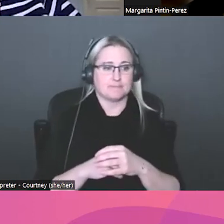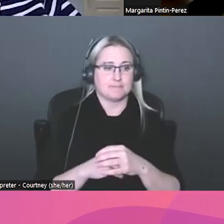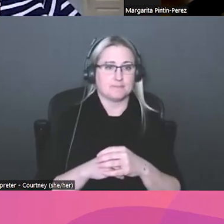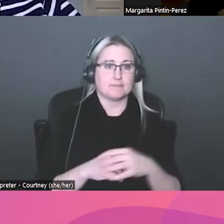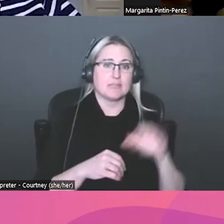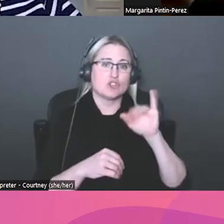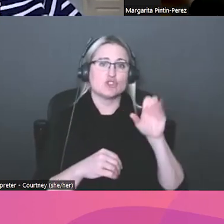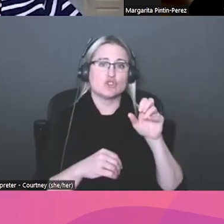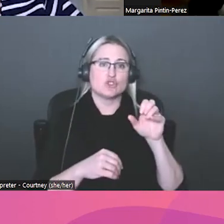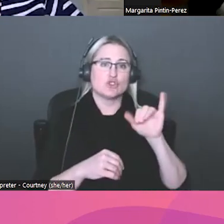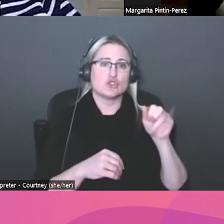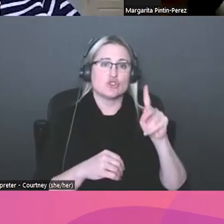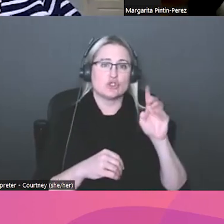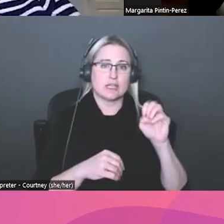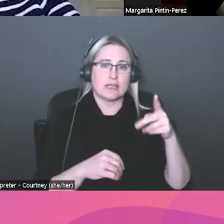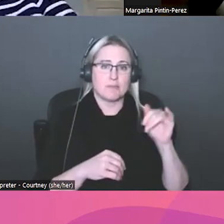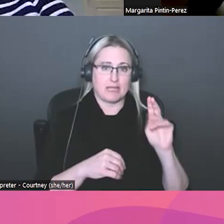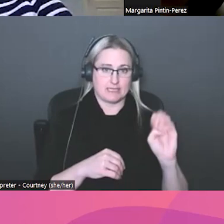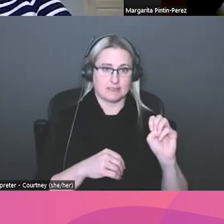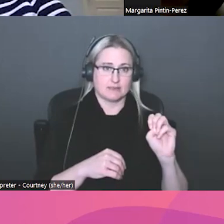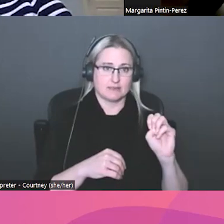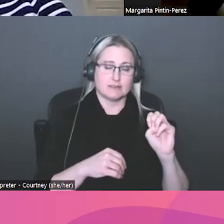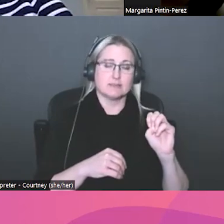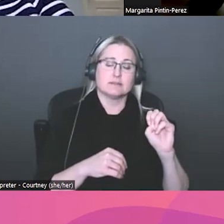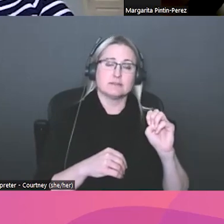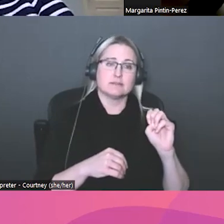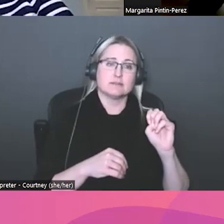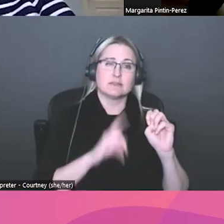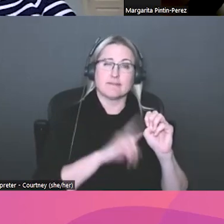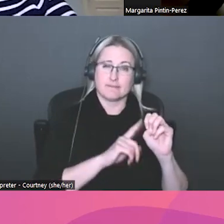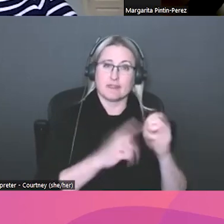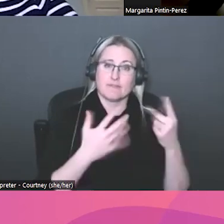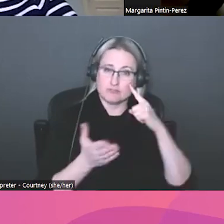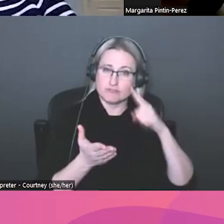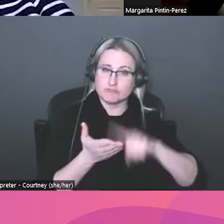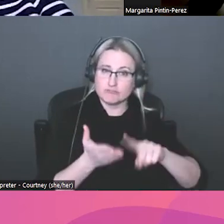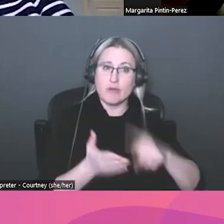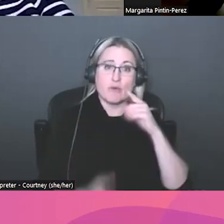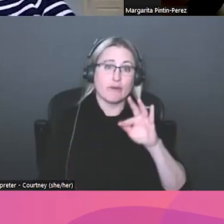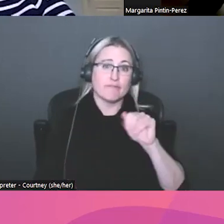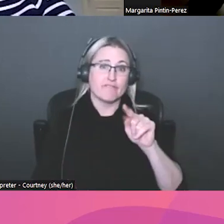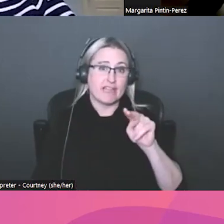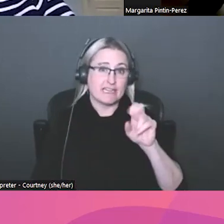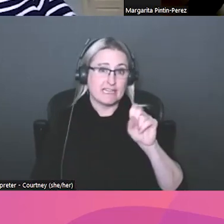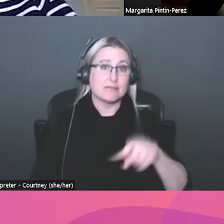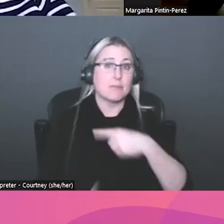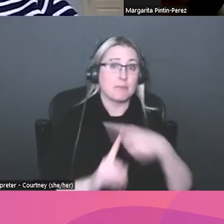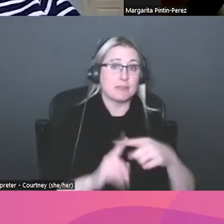Jake Pine, who does work on fatness and trans identities. I don't want to speak to an area that I